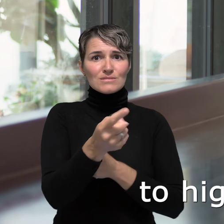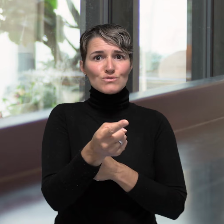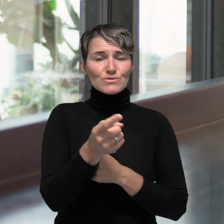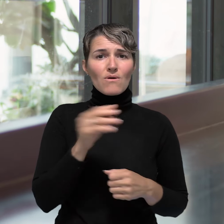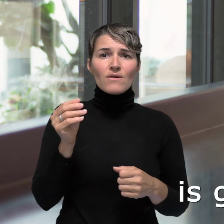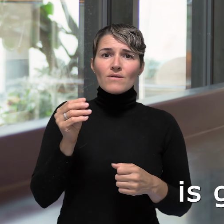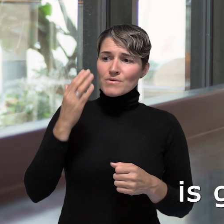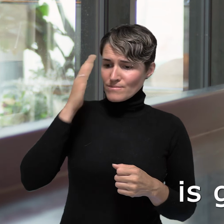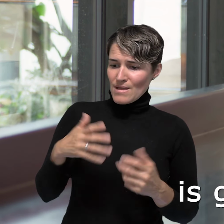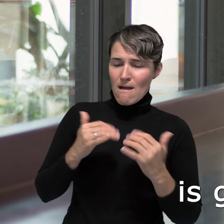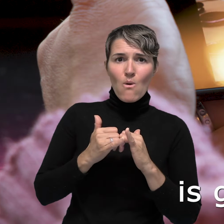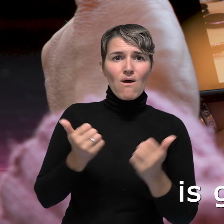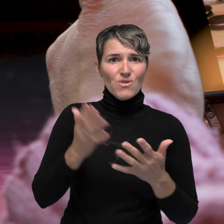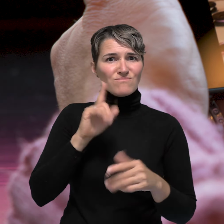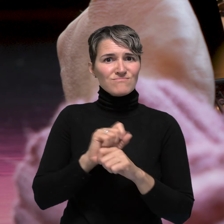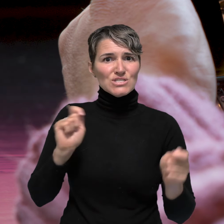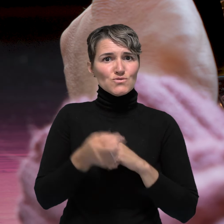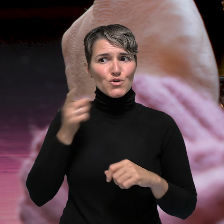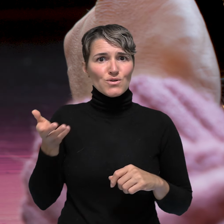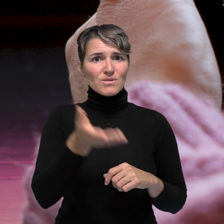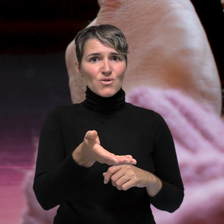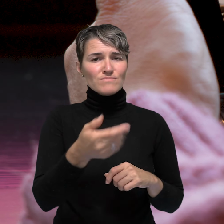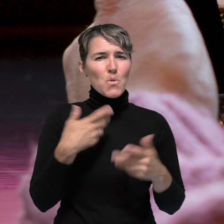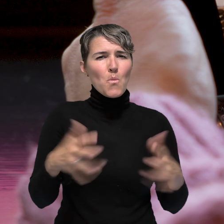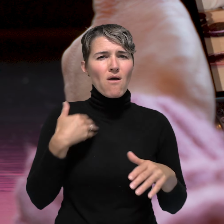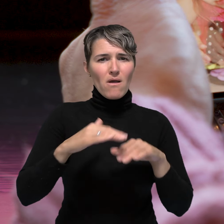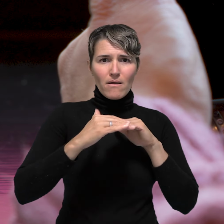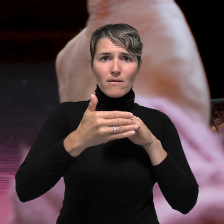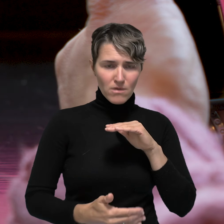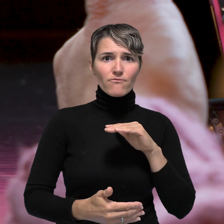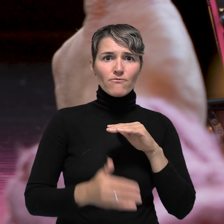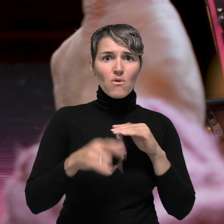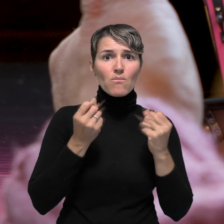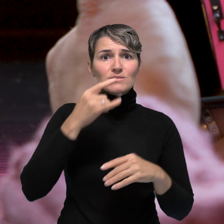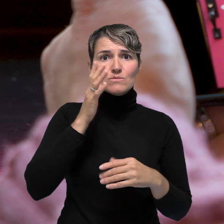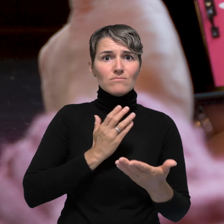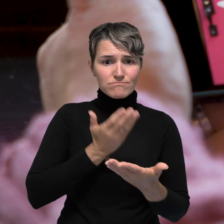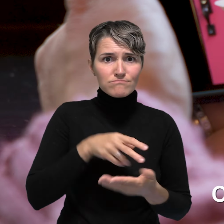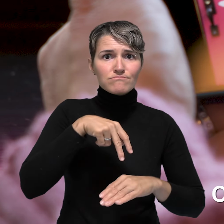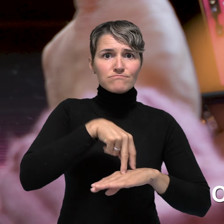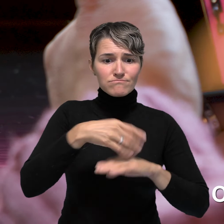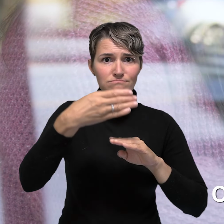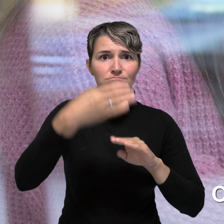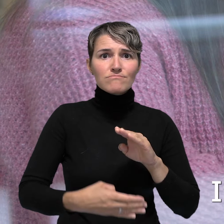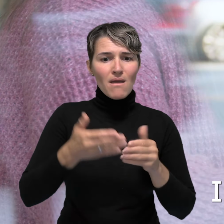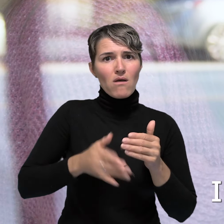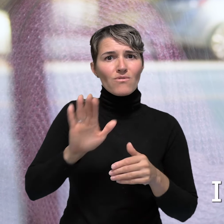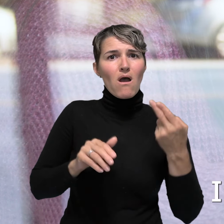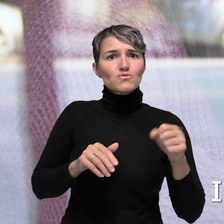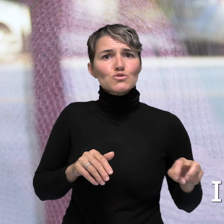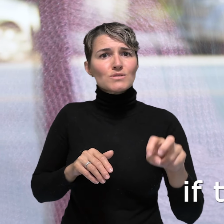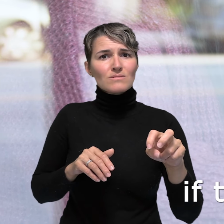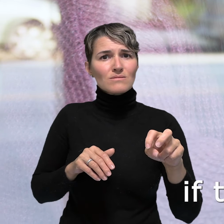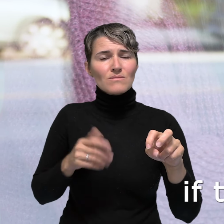knowing how everything's going to change for her there. And I don't want there to be this cliff that ends up being there for most kids when they get to the end of their high school journey. It's like, it